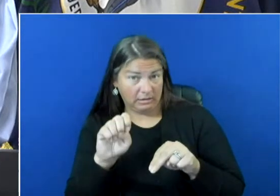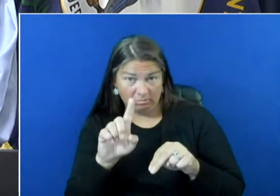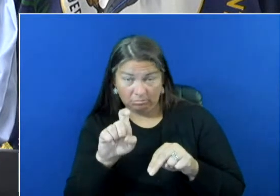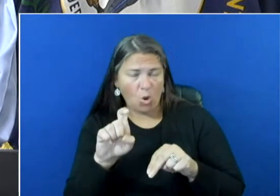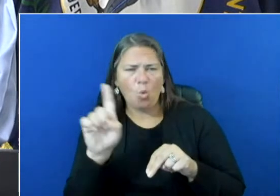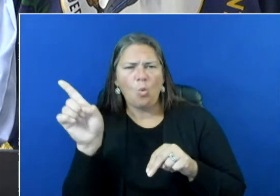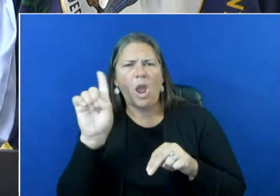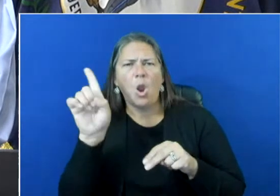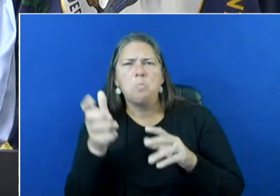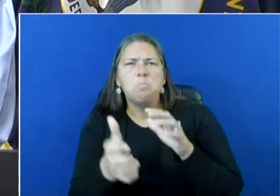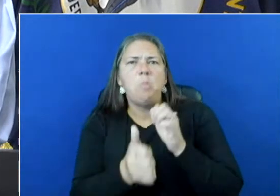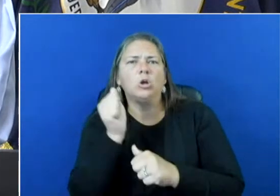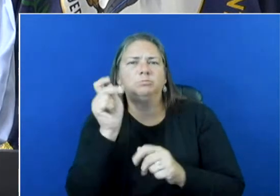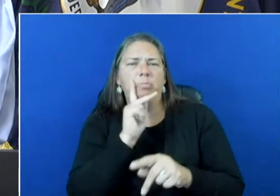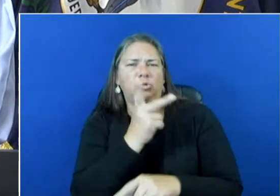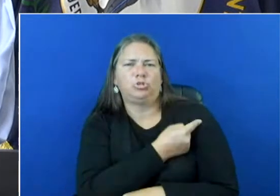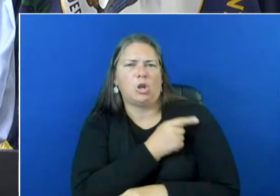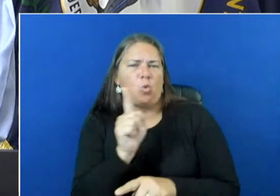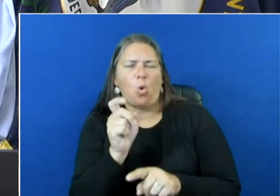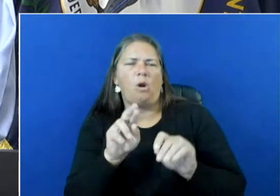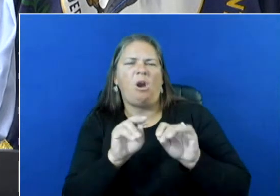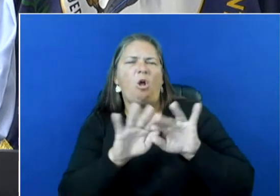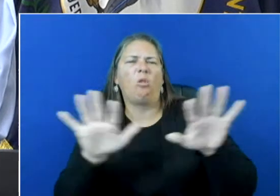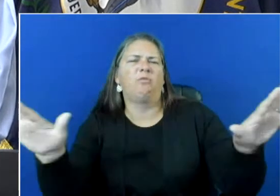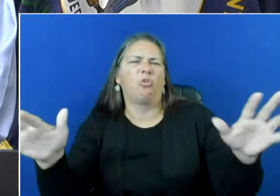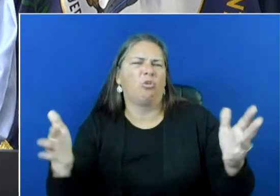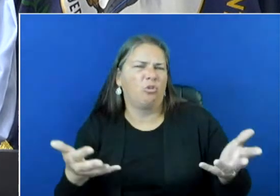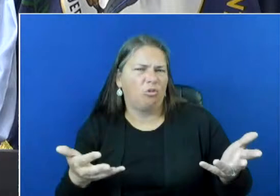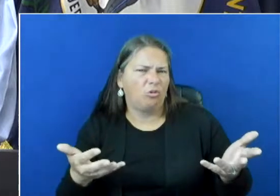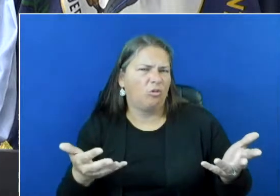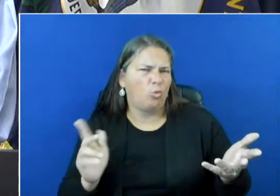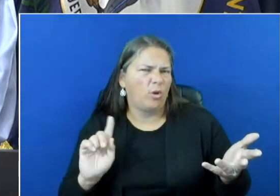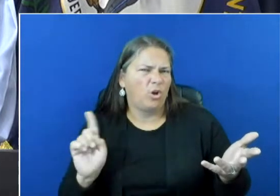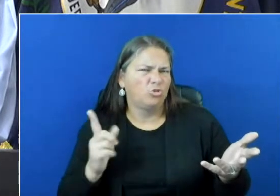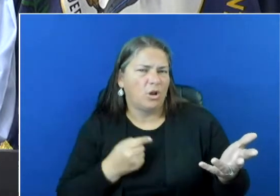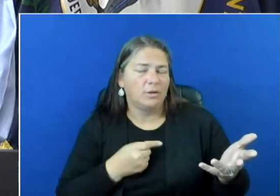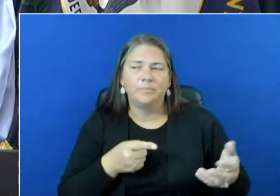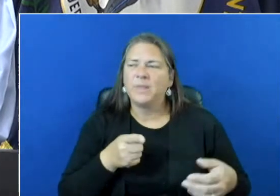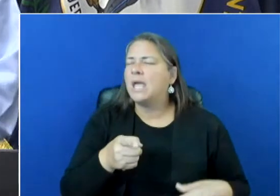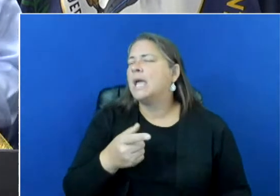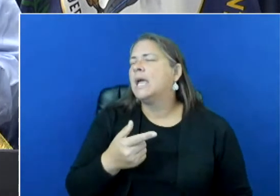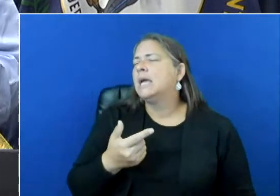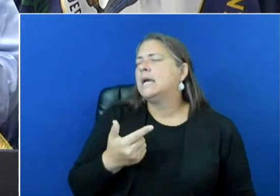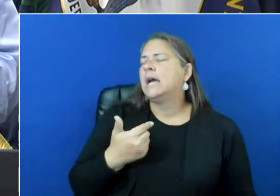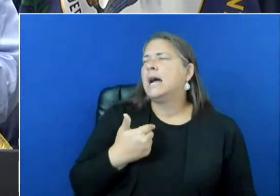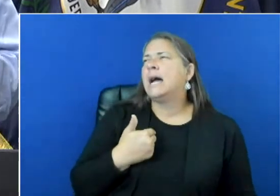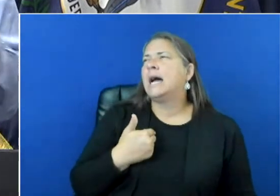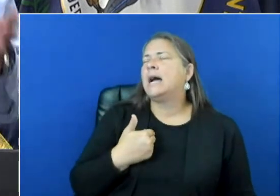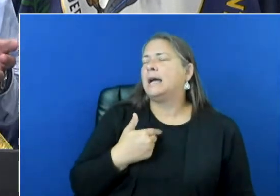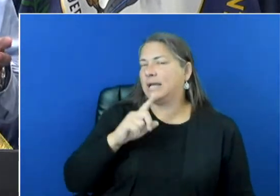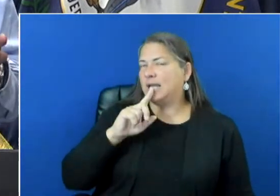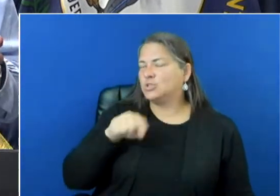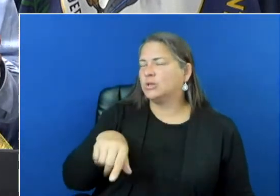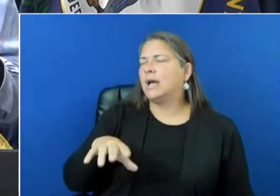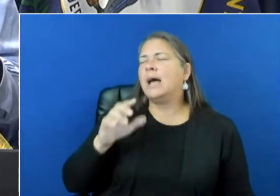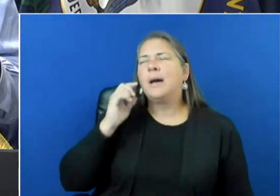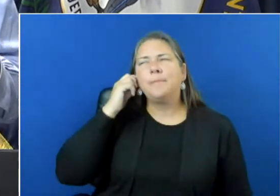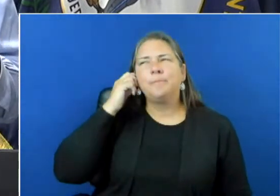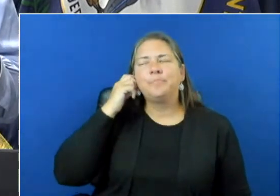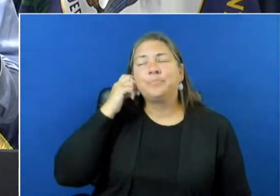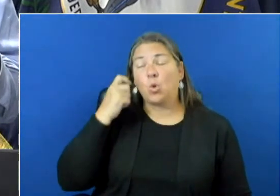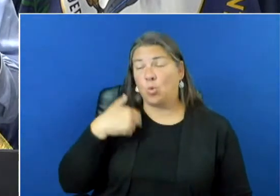more widespread throughout the state? Thanks. I wouldn't. So what we have seen is a significant